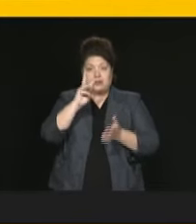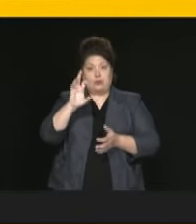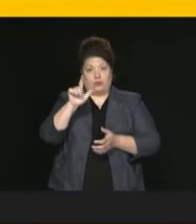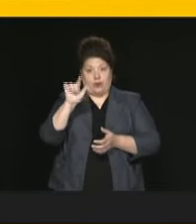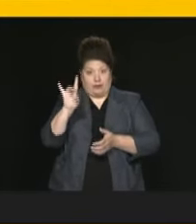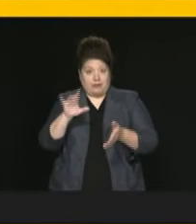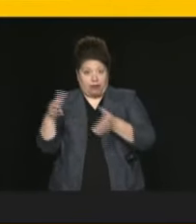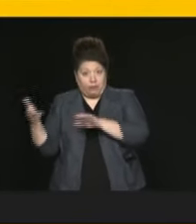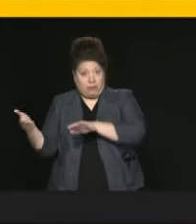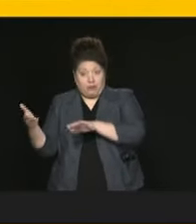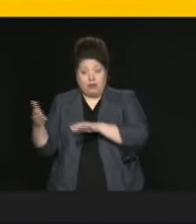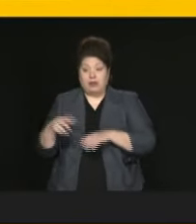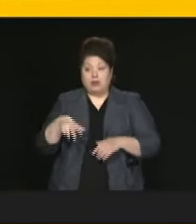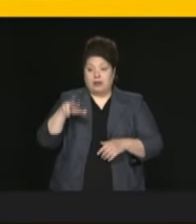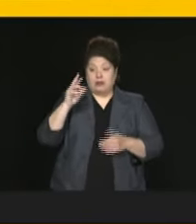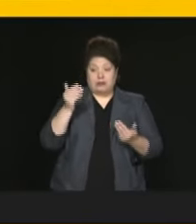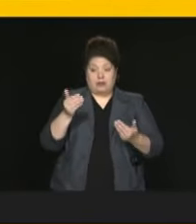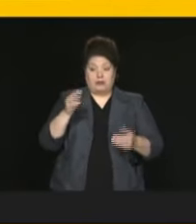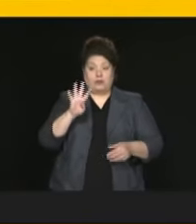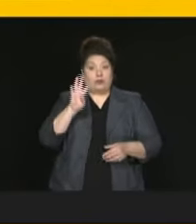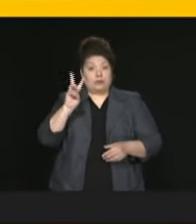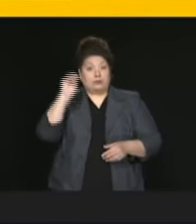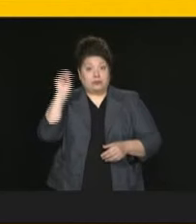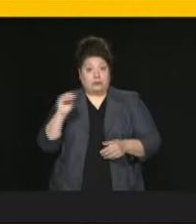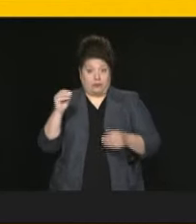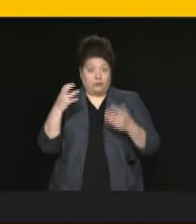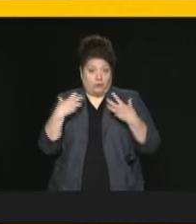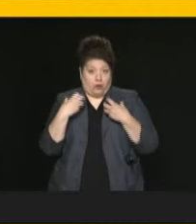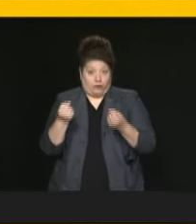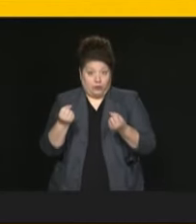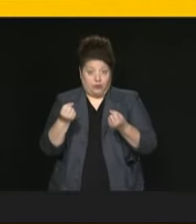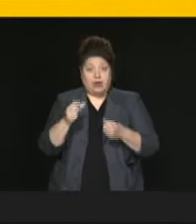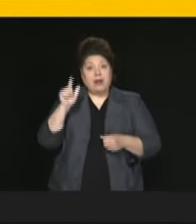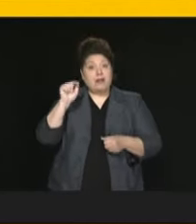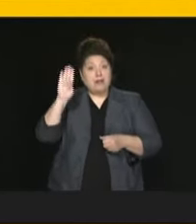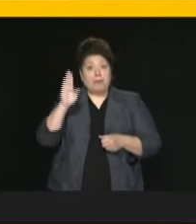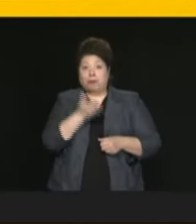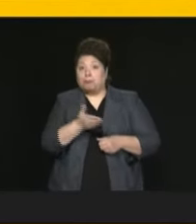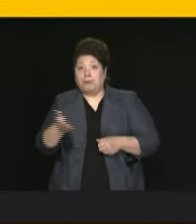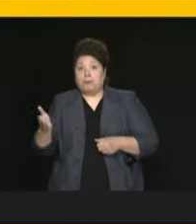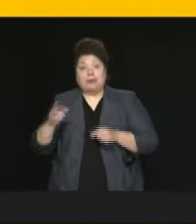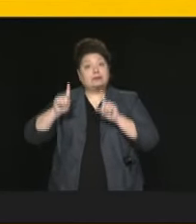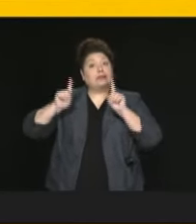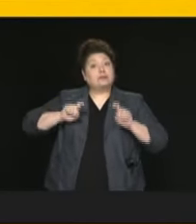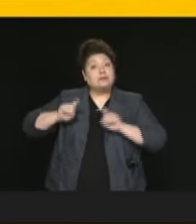recovered. Labs across Canada have tested over